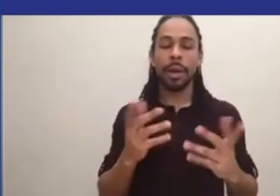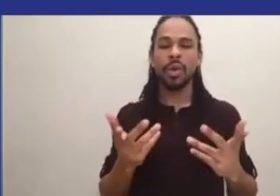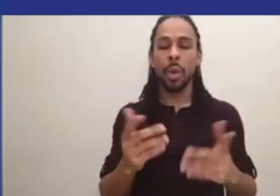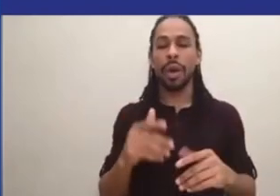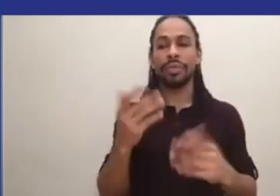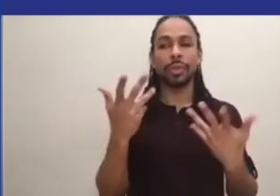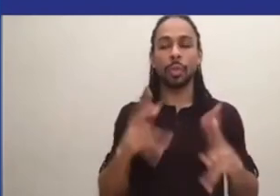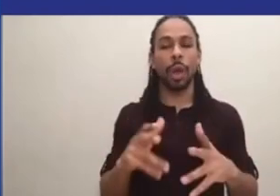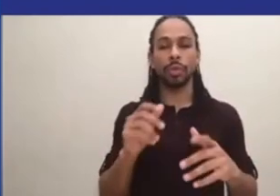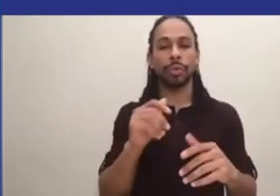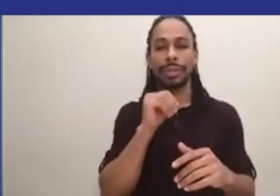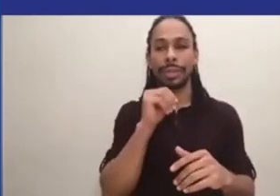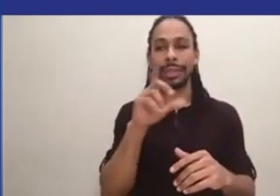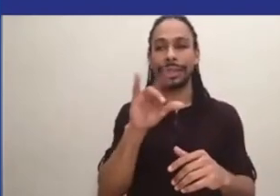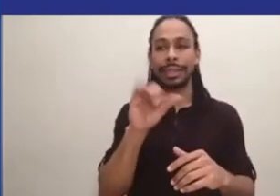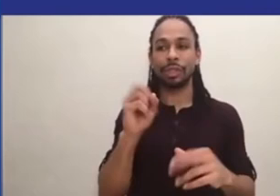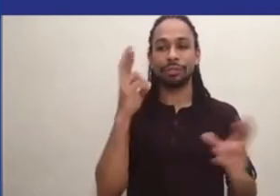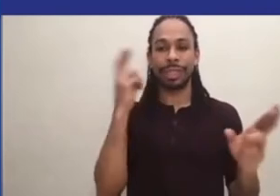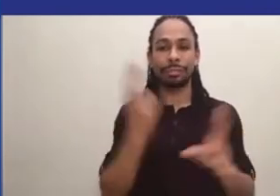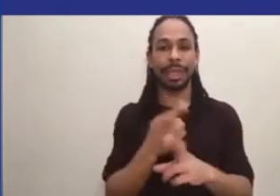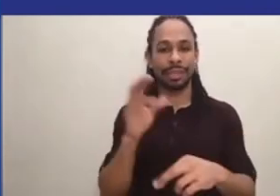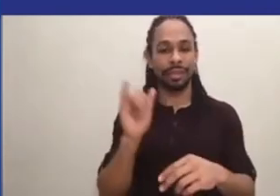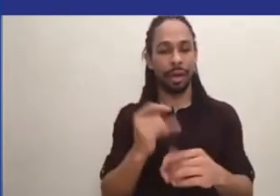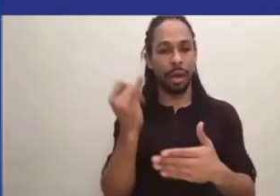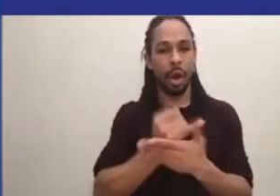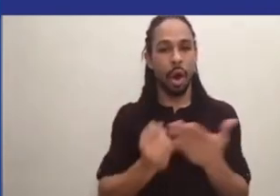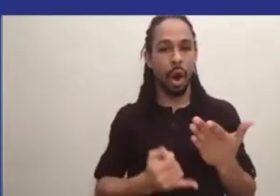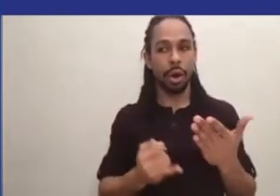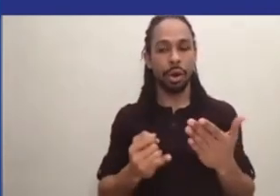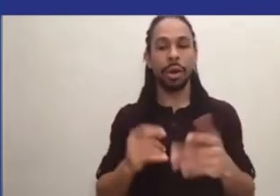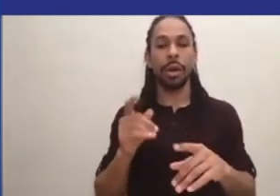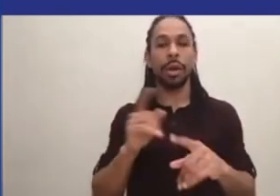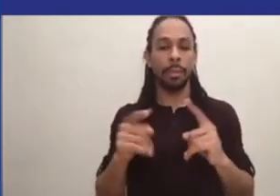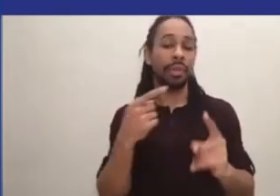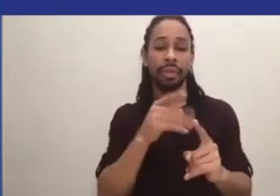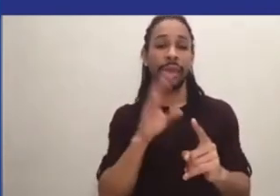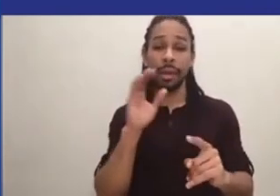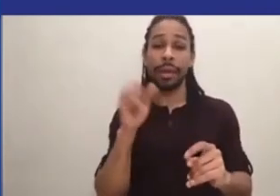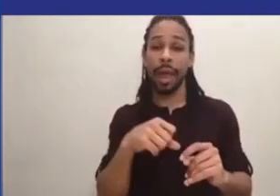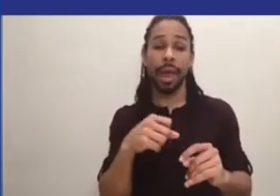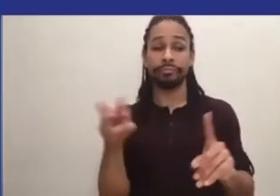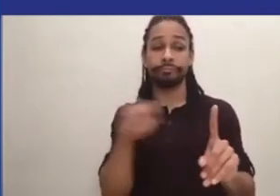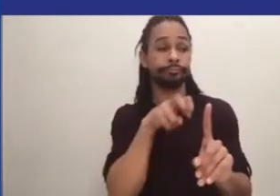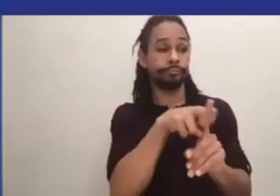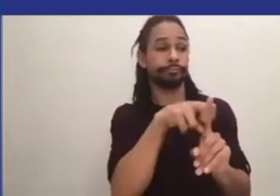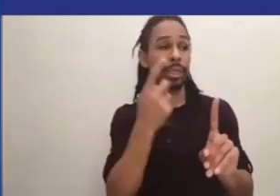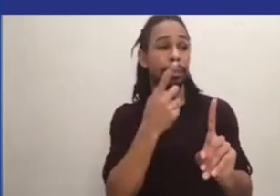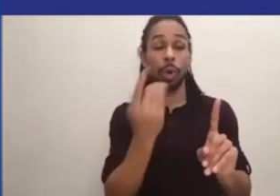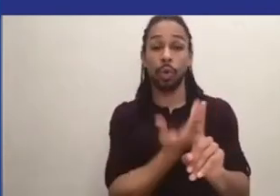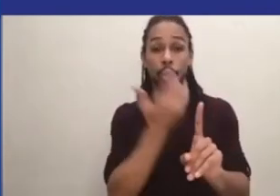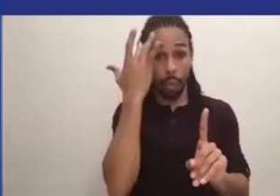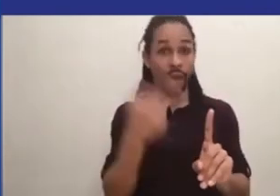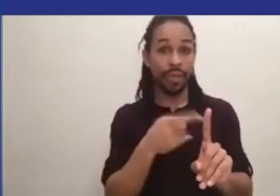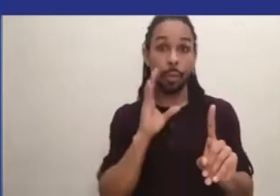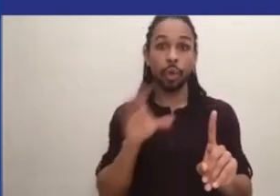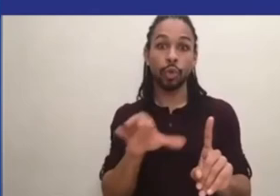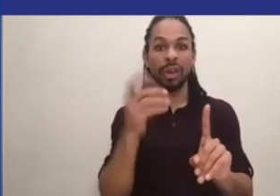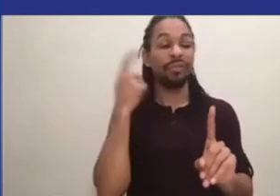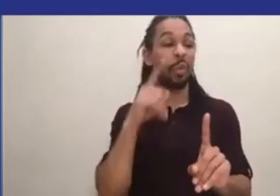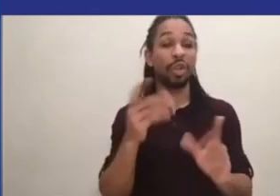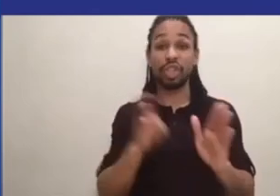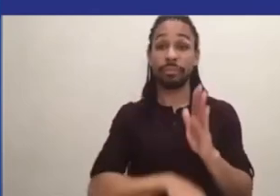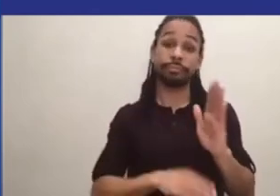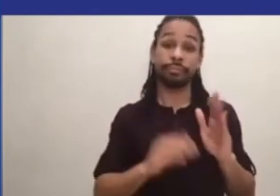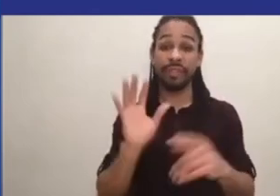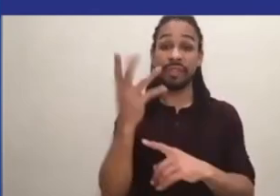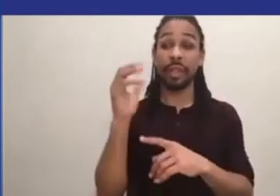you know, and going to get someone new because they're going to do it for $10, they're going to do it for $5. You know, that's like a disgrace to the art form, you know, and